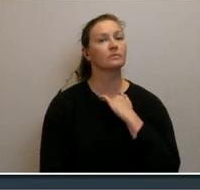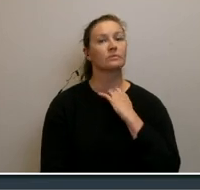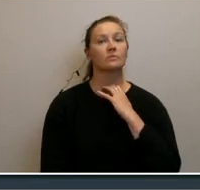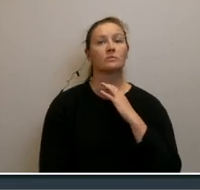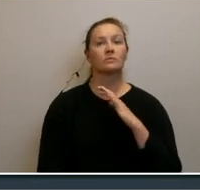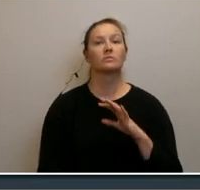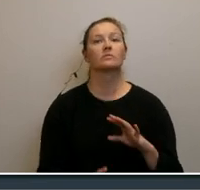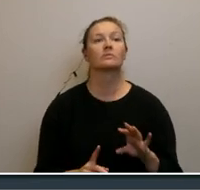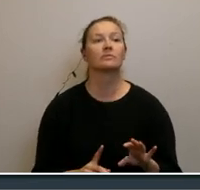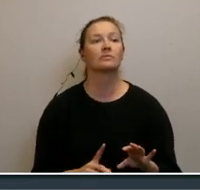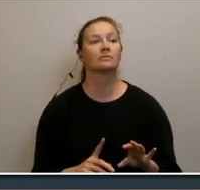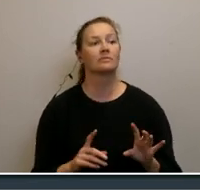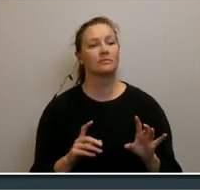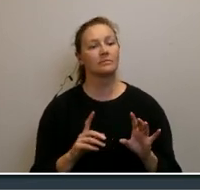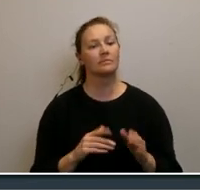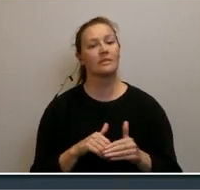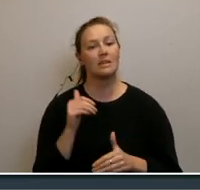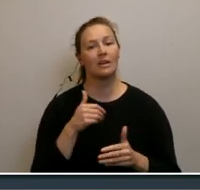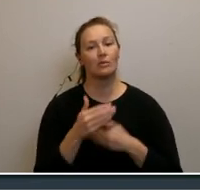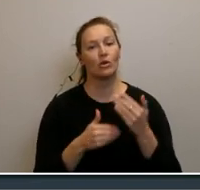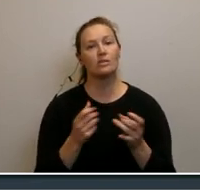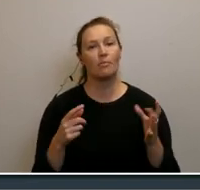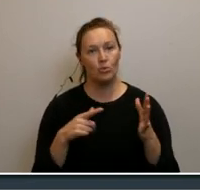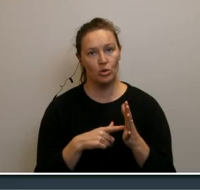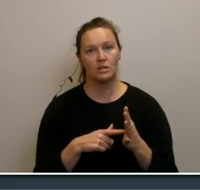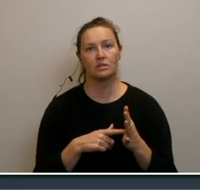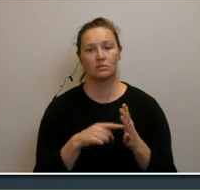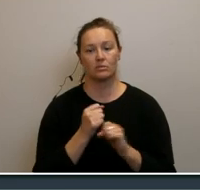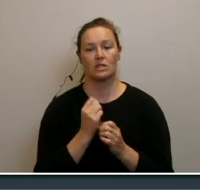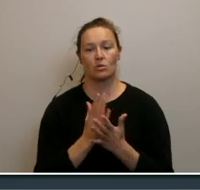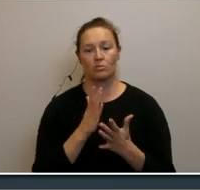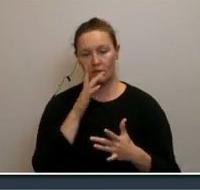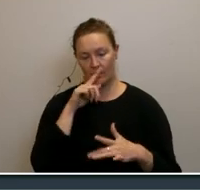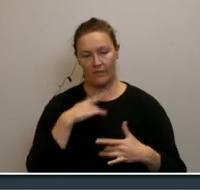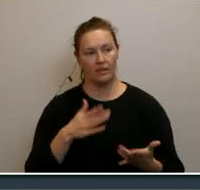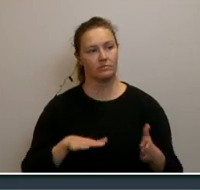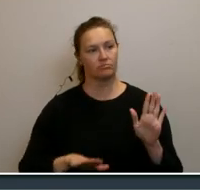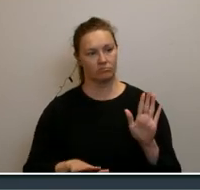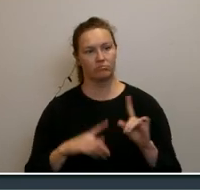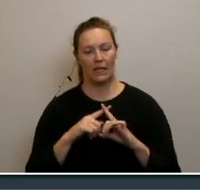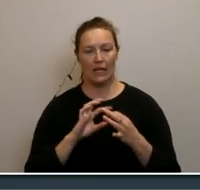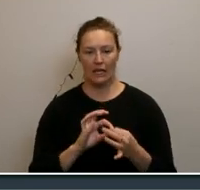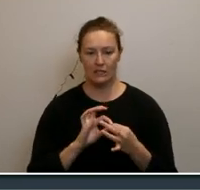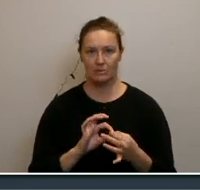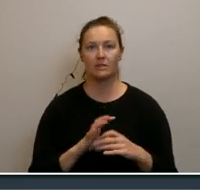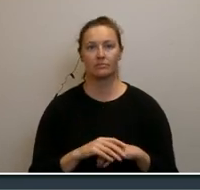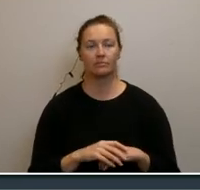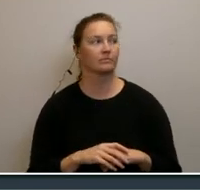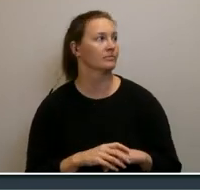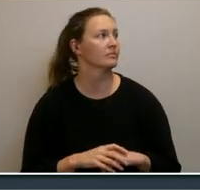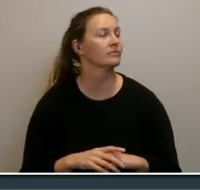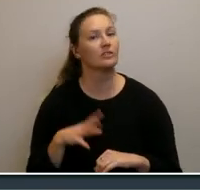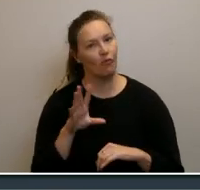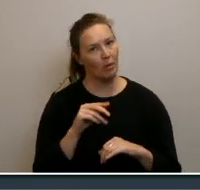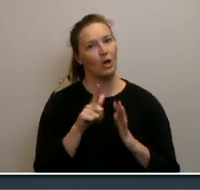Quality democratic processes are important and foster a rich form of citizenship and civic engagement, which, as you know, is from the Local Government